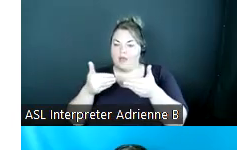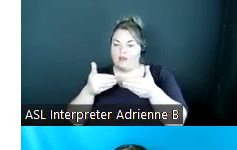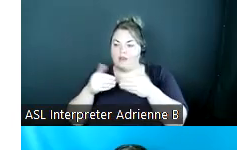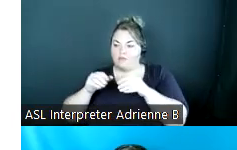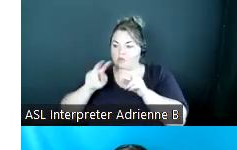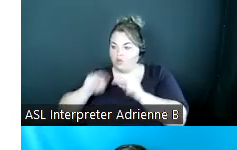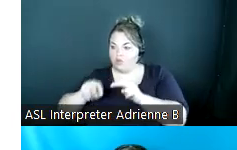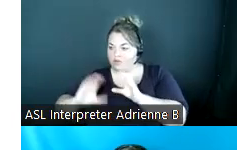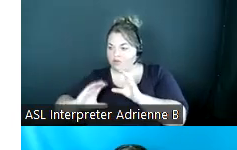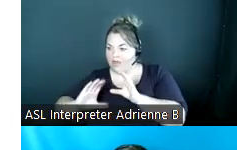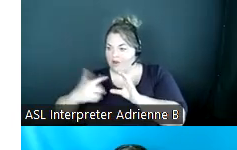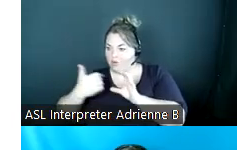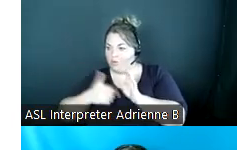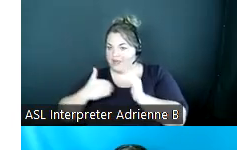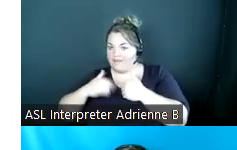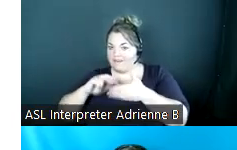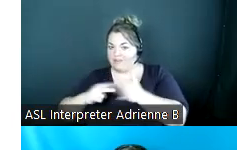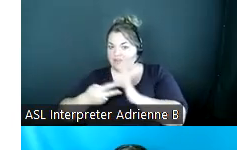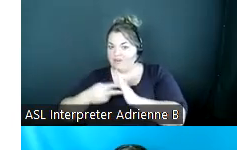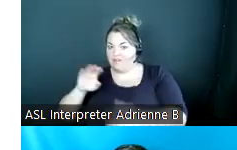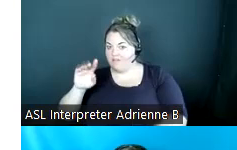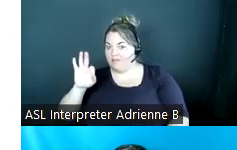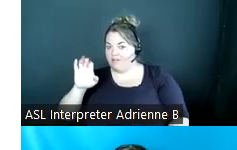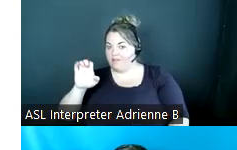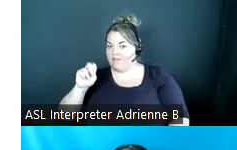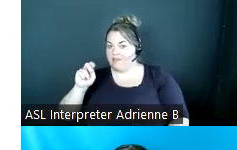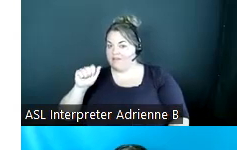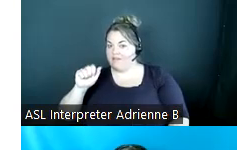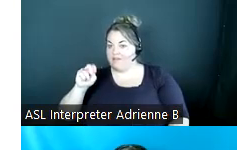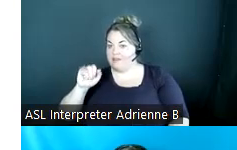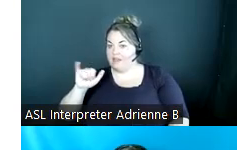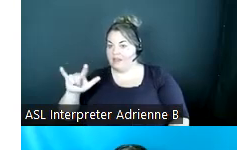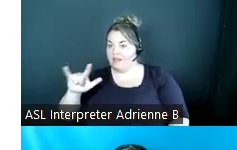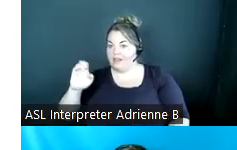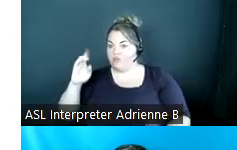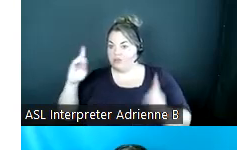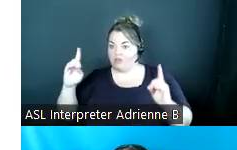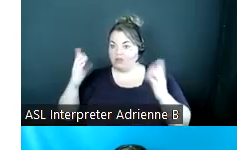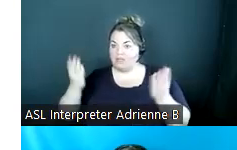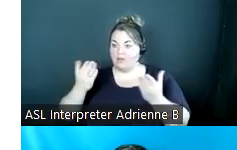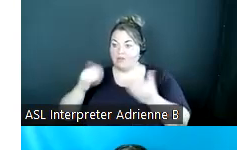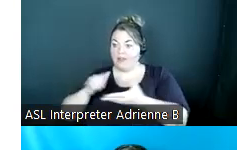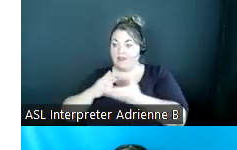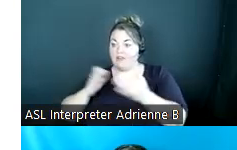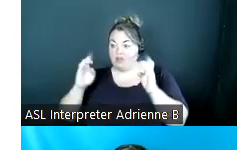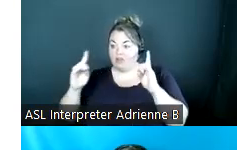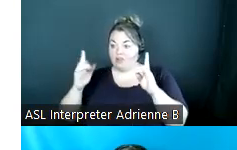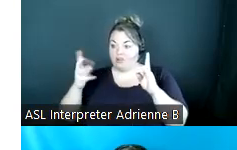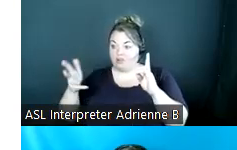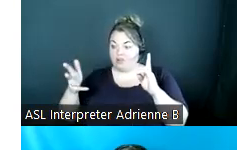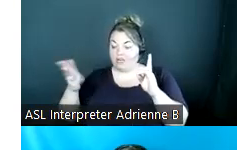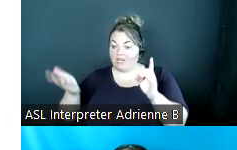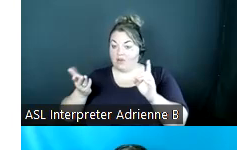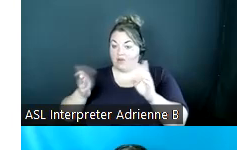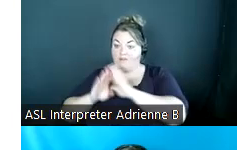here. We do have the definition of fentanyl education here, and the education component has already been developed and is publicly facing.